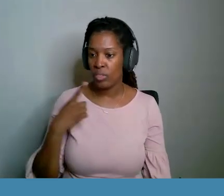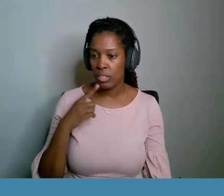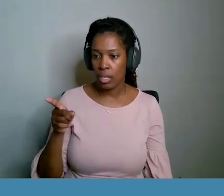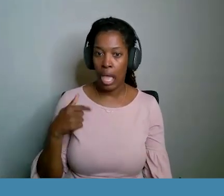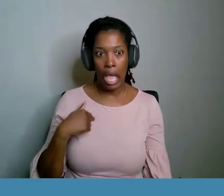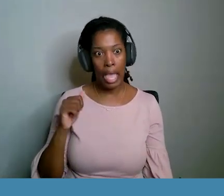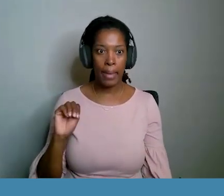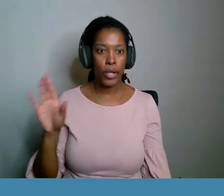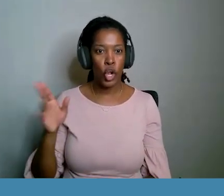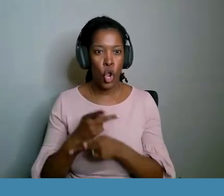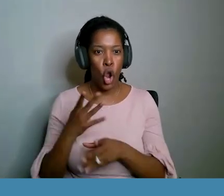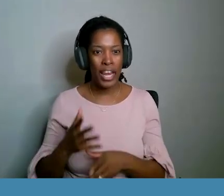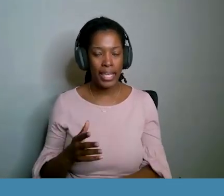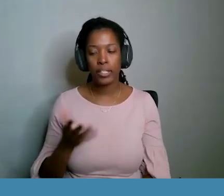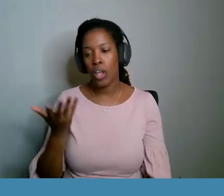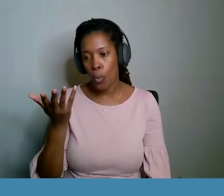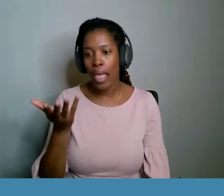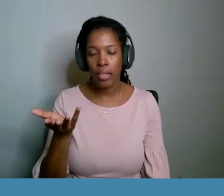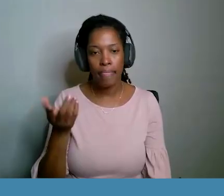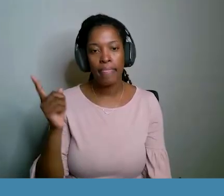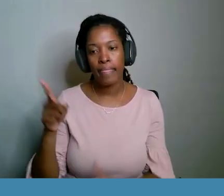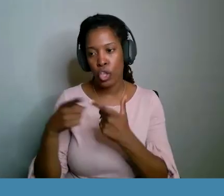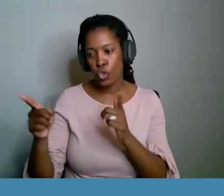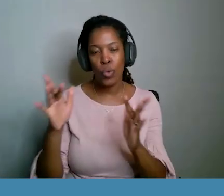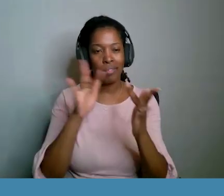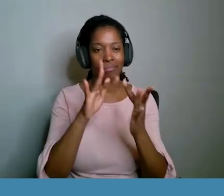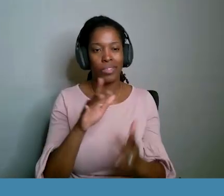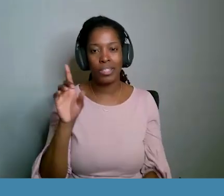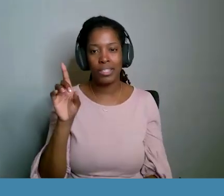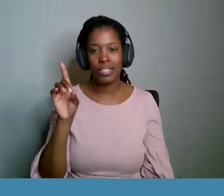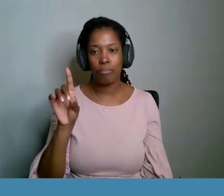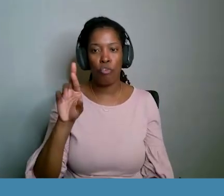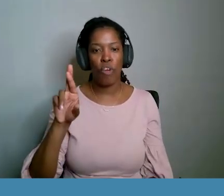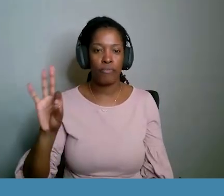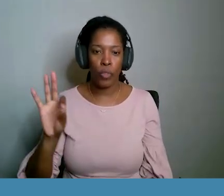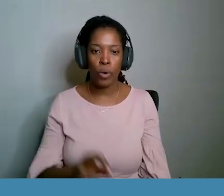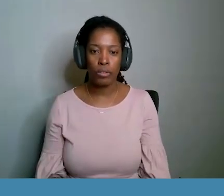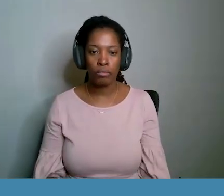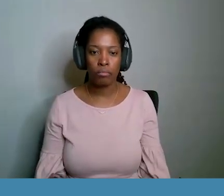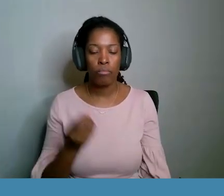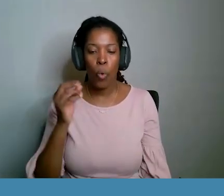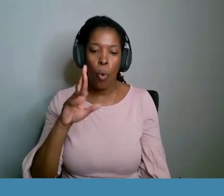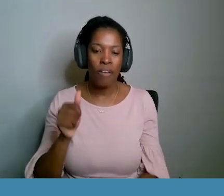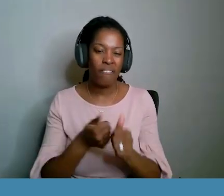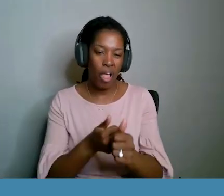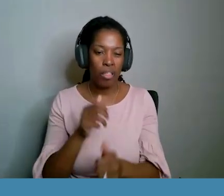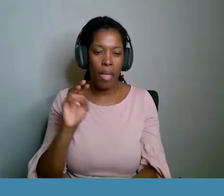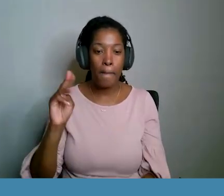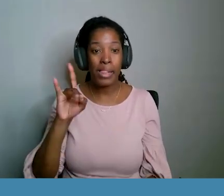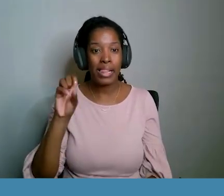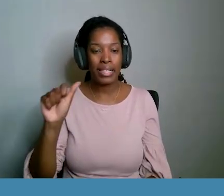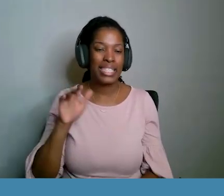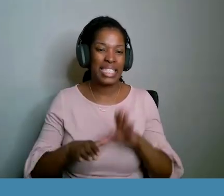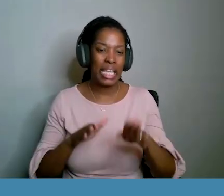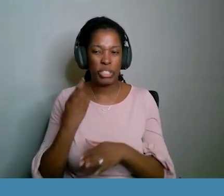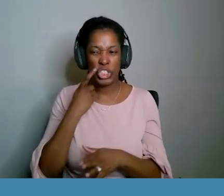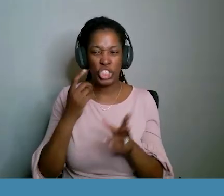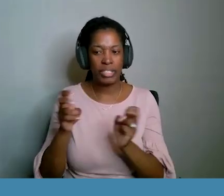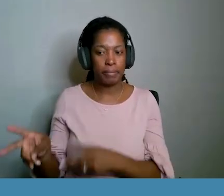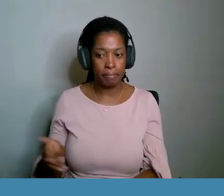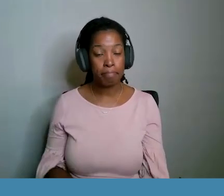so yeah, you could reach out to Disability Rights Florida or follow Melissa's steps that she just laid out.